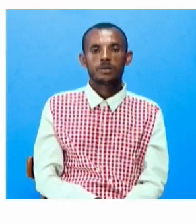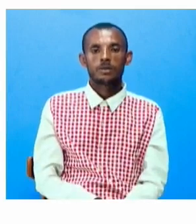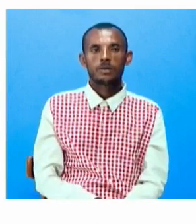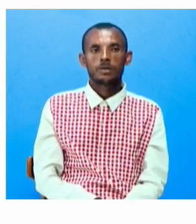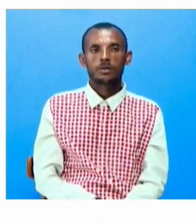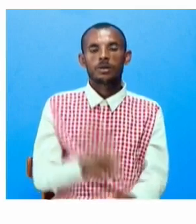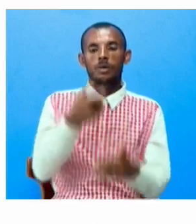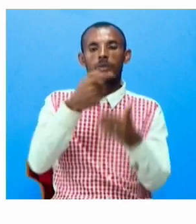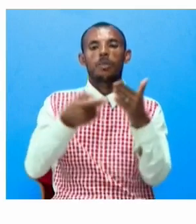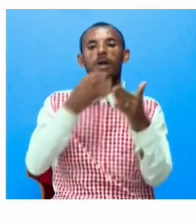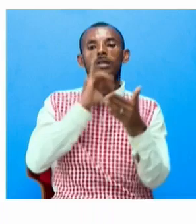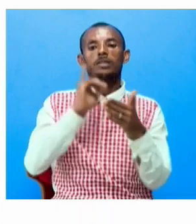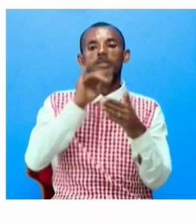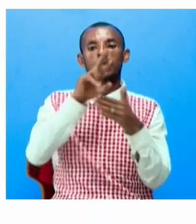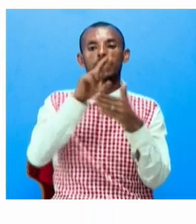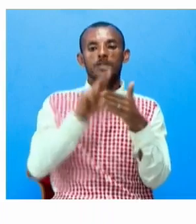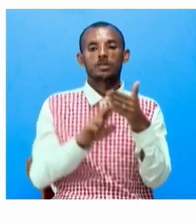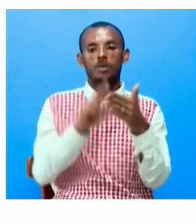What is the ratio of